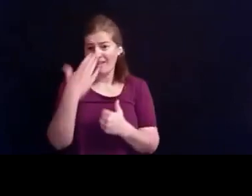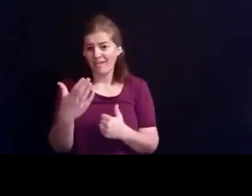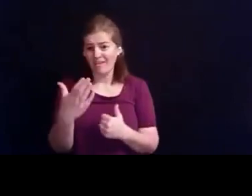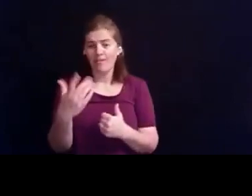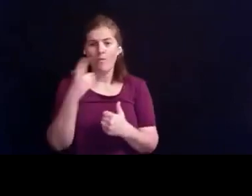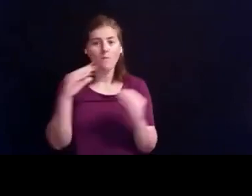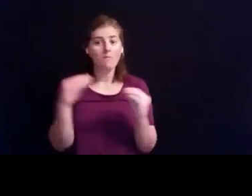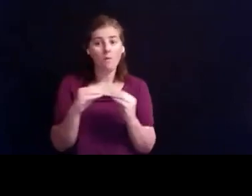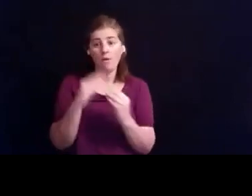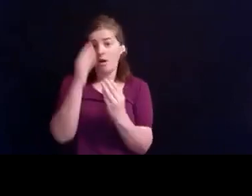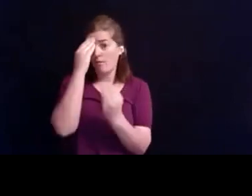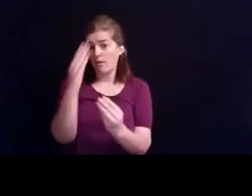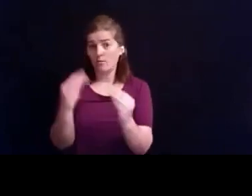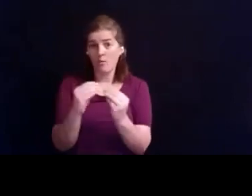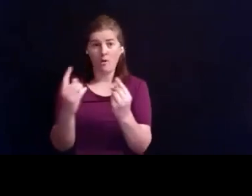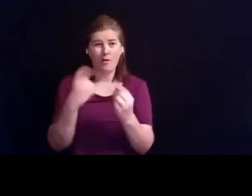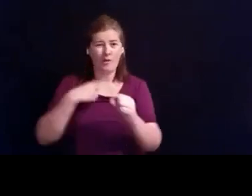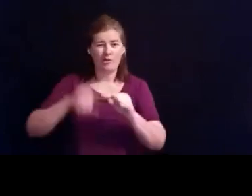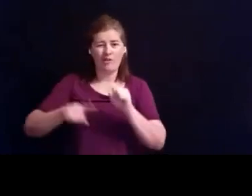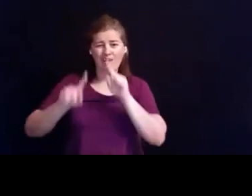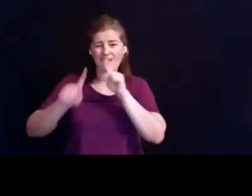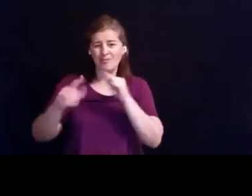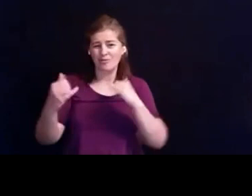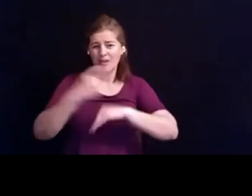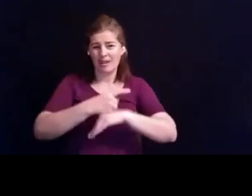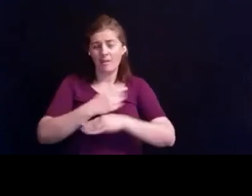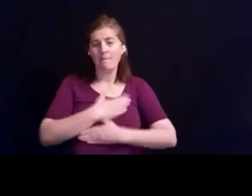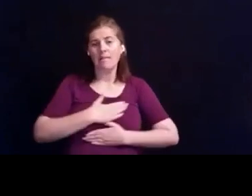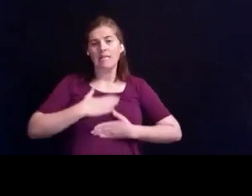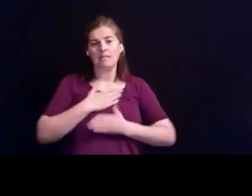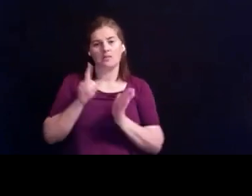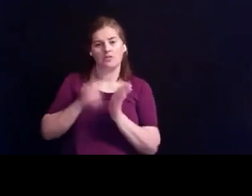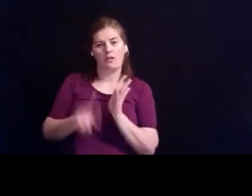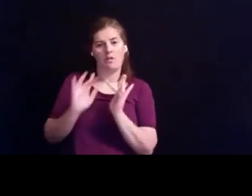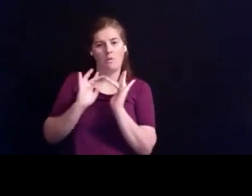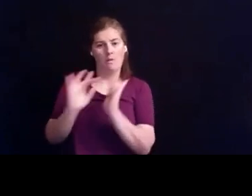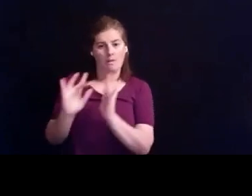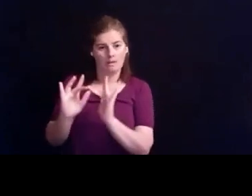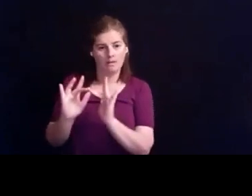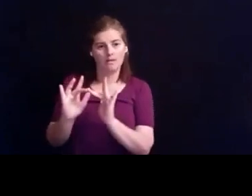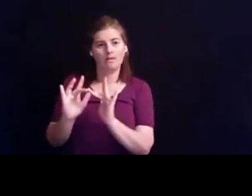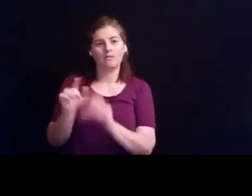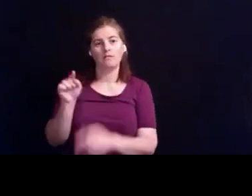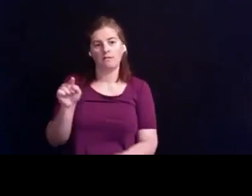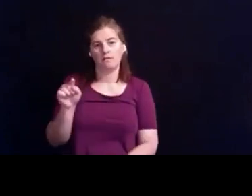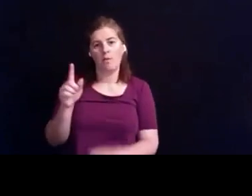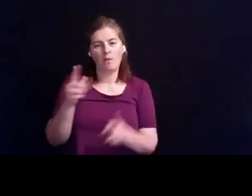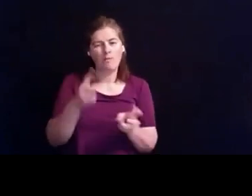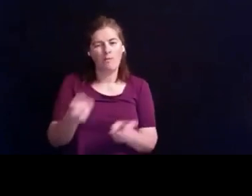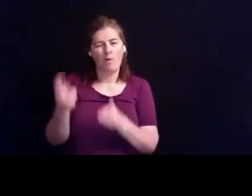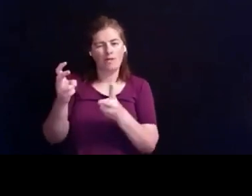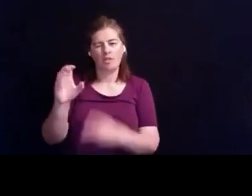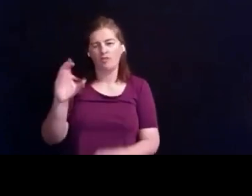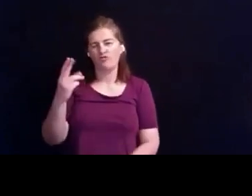further information or questions that we weren't able to get to today, please visit us at the website that will be posted in the chat